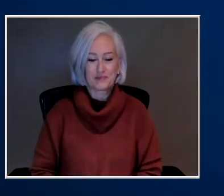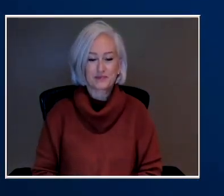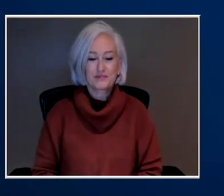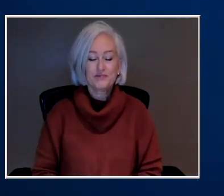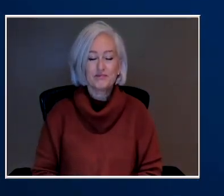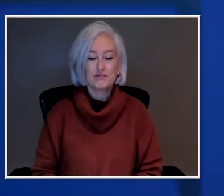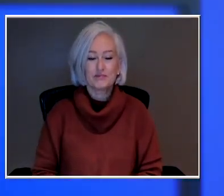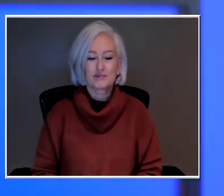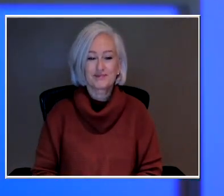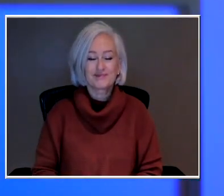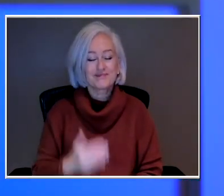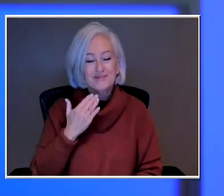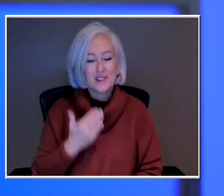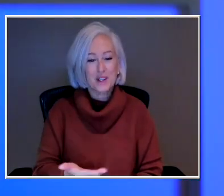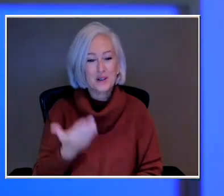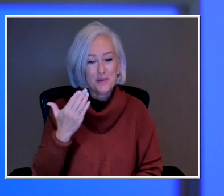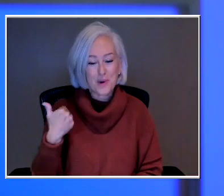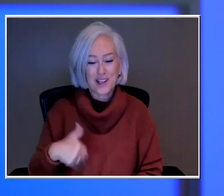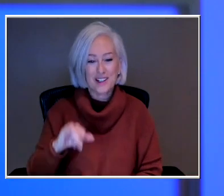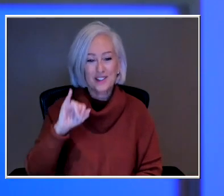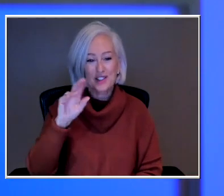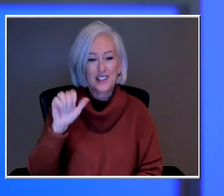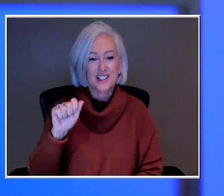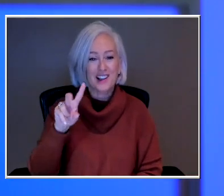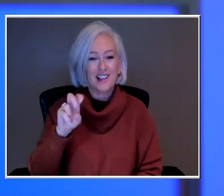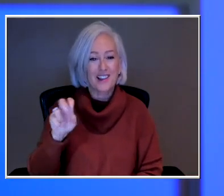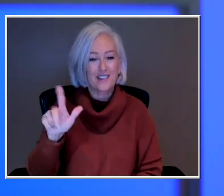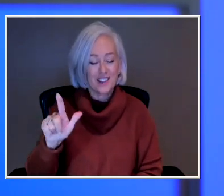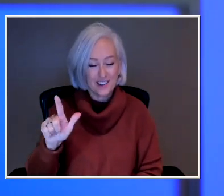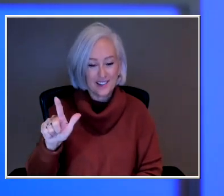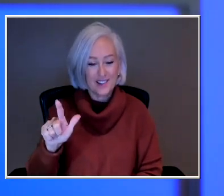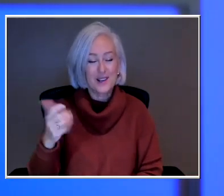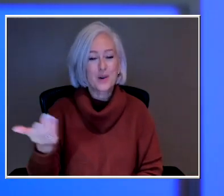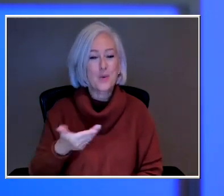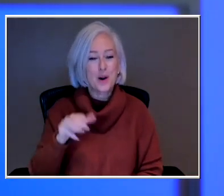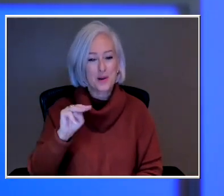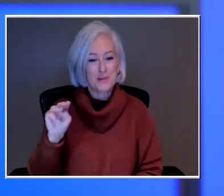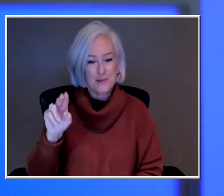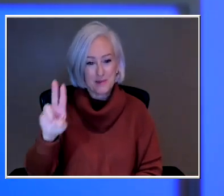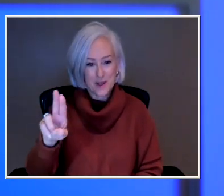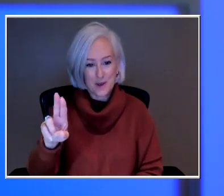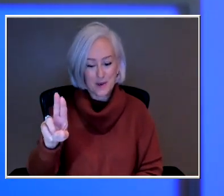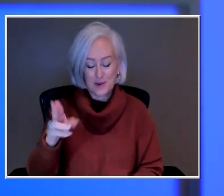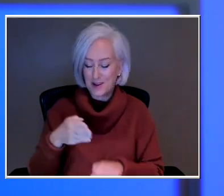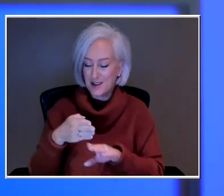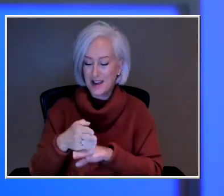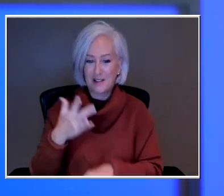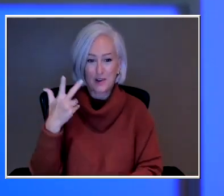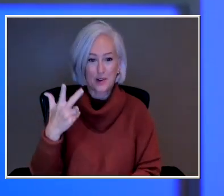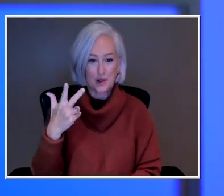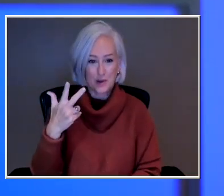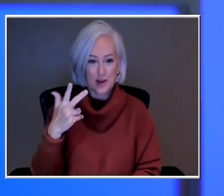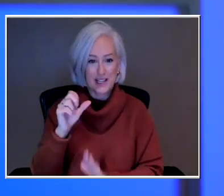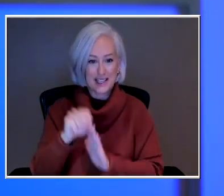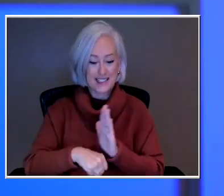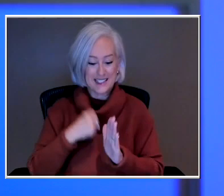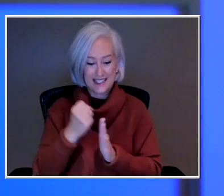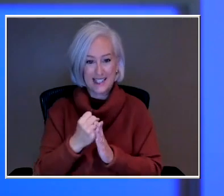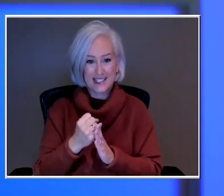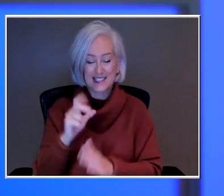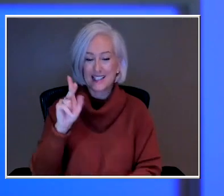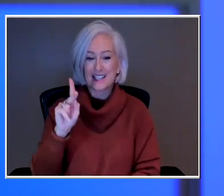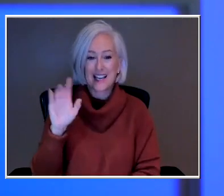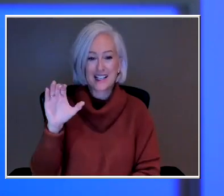Good morning, I'm Jessica Lovell and welcome to the Morning Medical Update. After 3 seasons, KC Current has reignited interest in